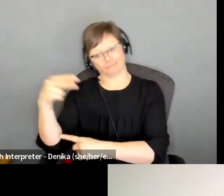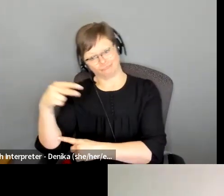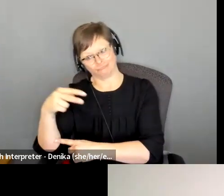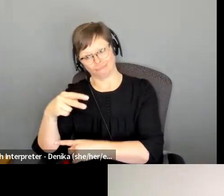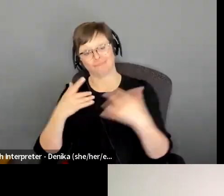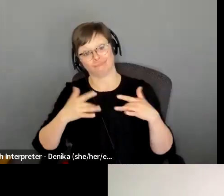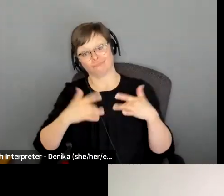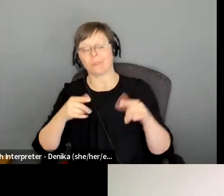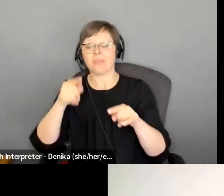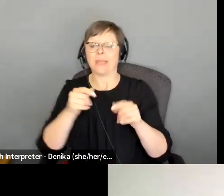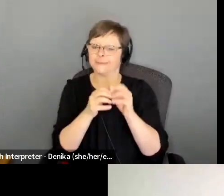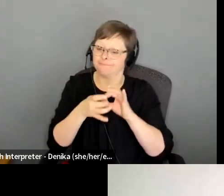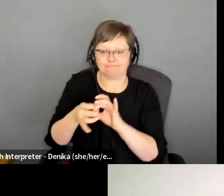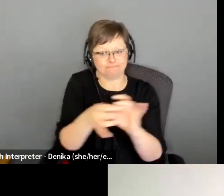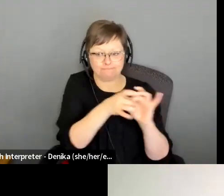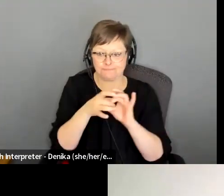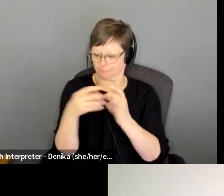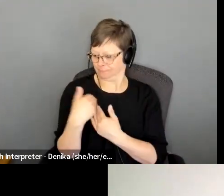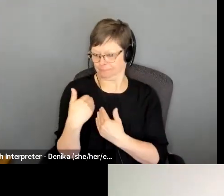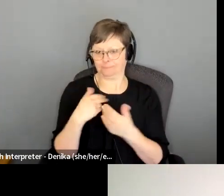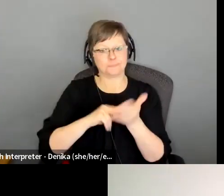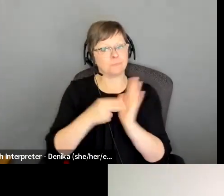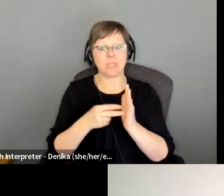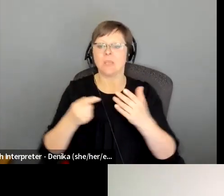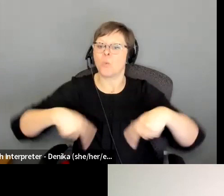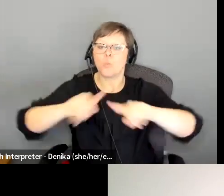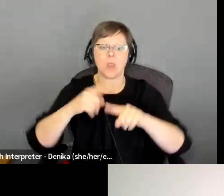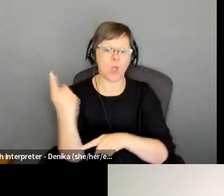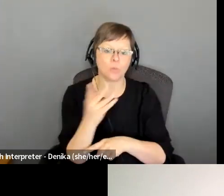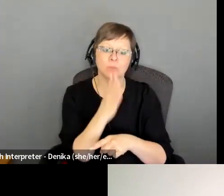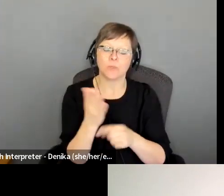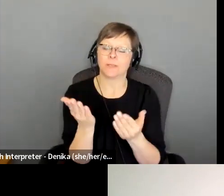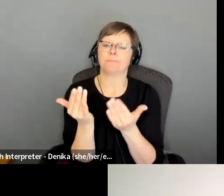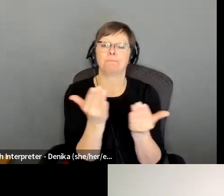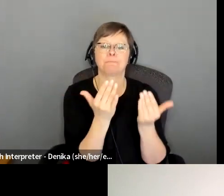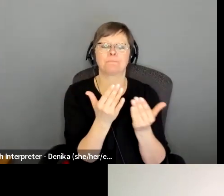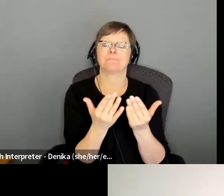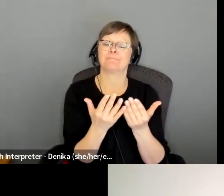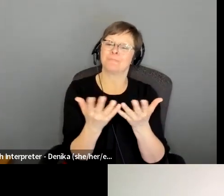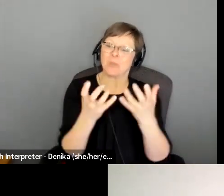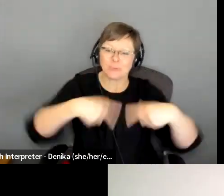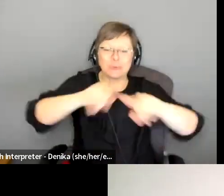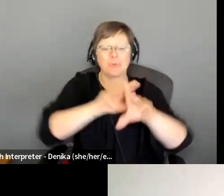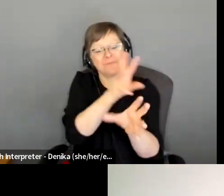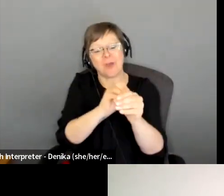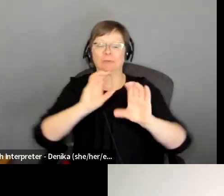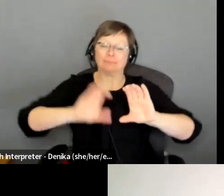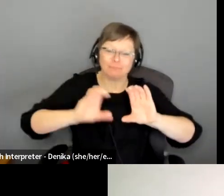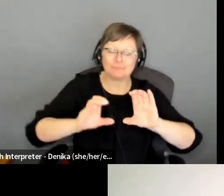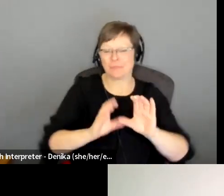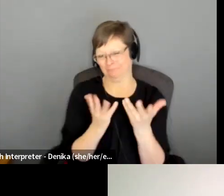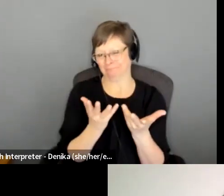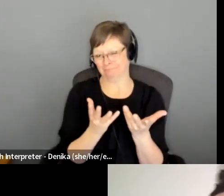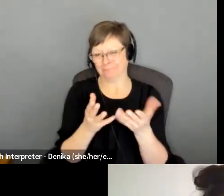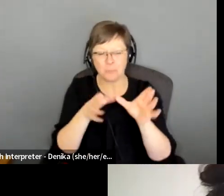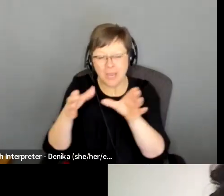collective responsibility, we will continue to invite you to be part of the chat and other conversations and breakout rooms and